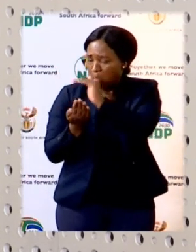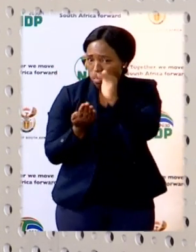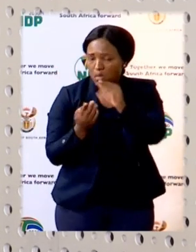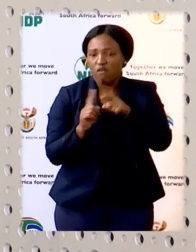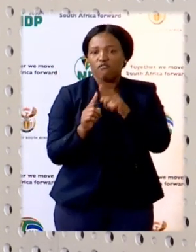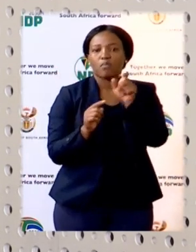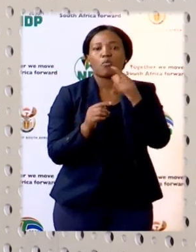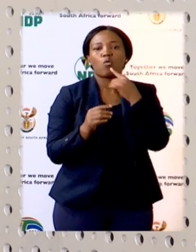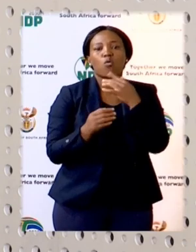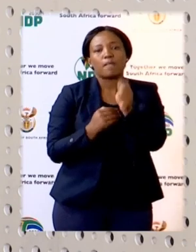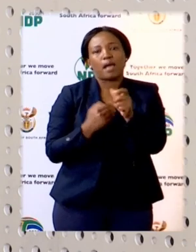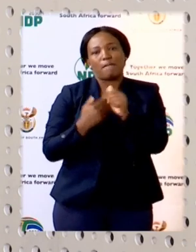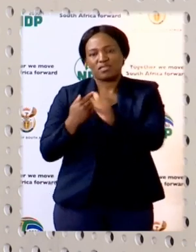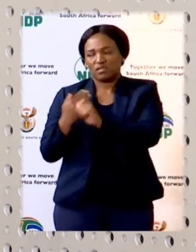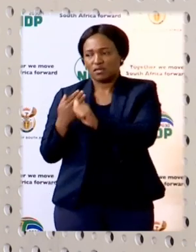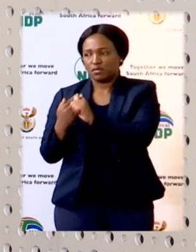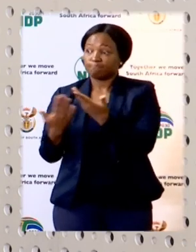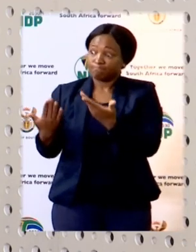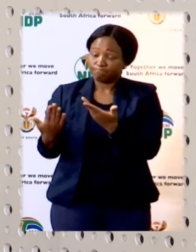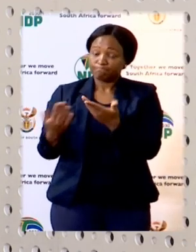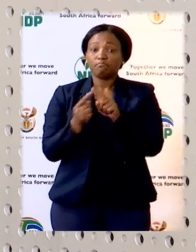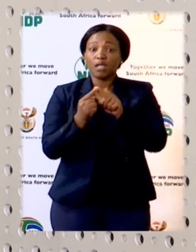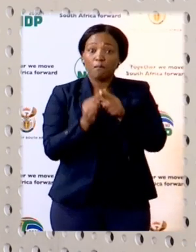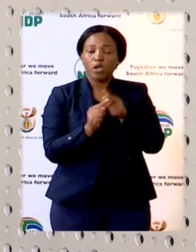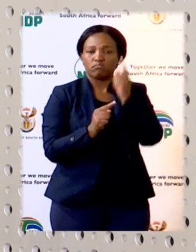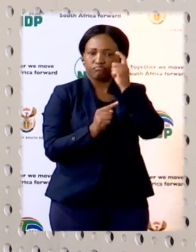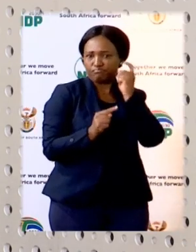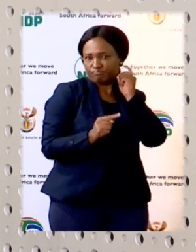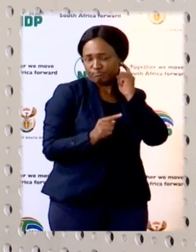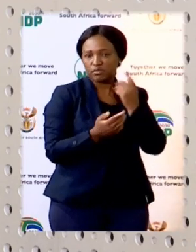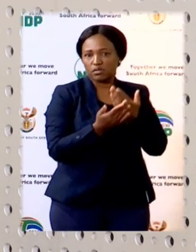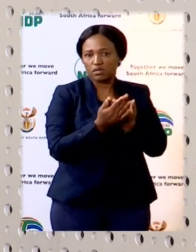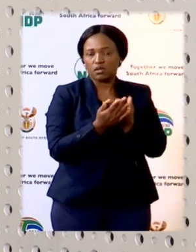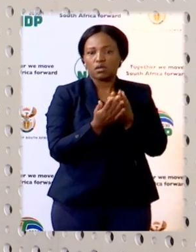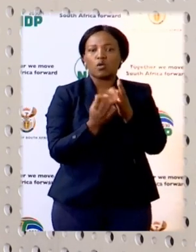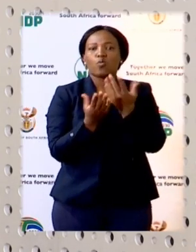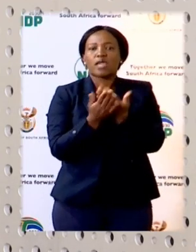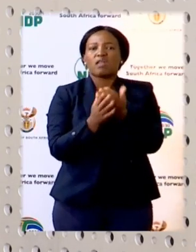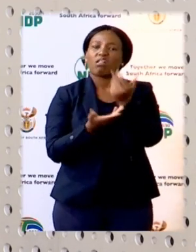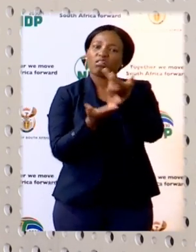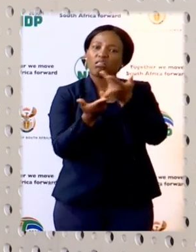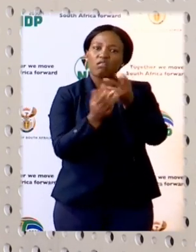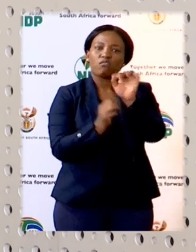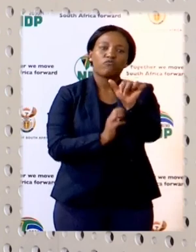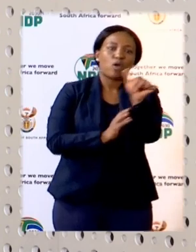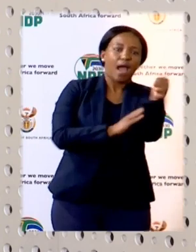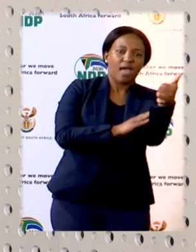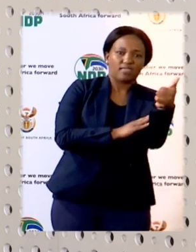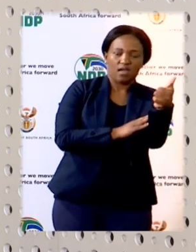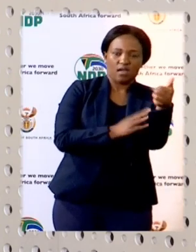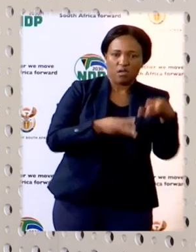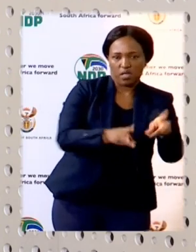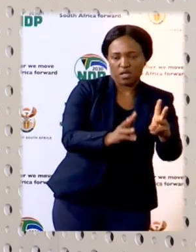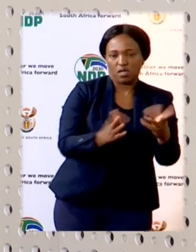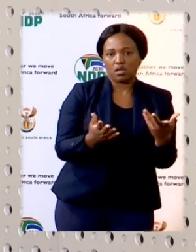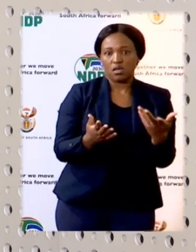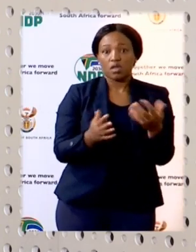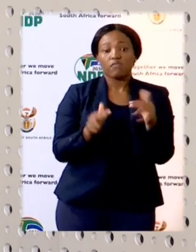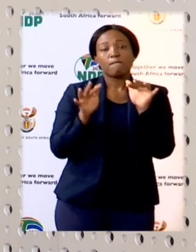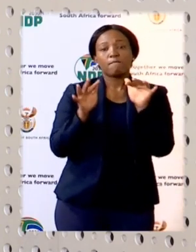that are subscribing. But it's a point that we can take through another avenue. Those who are